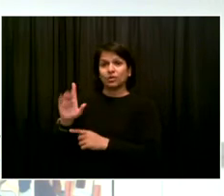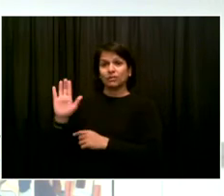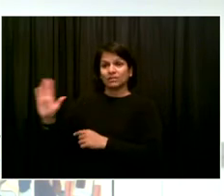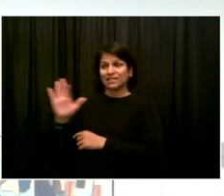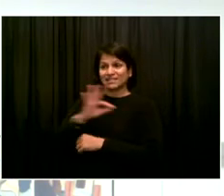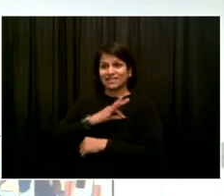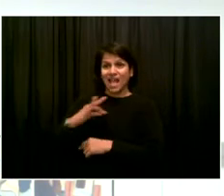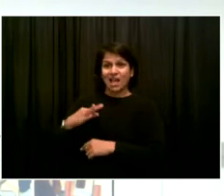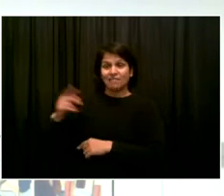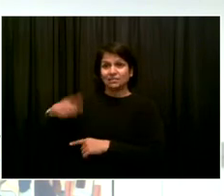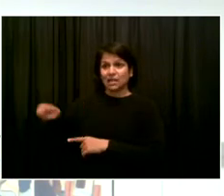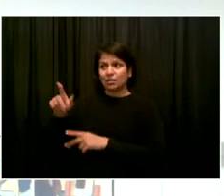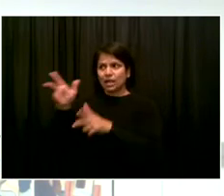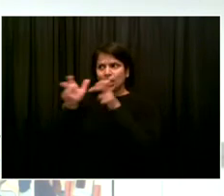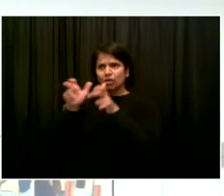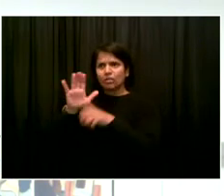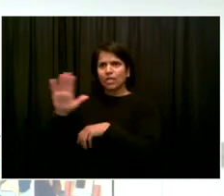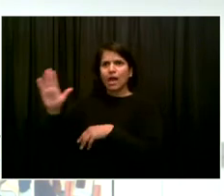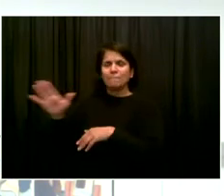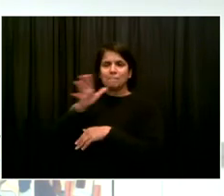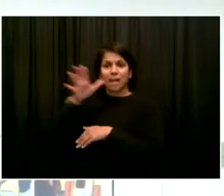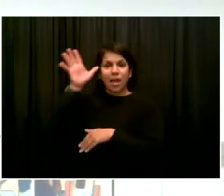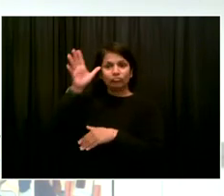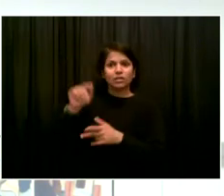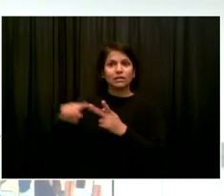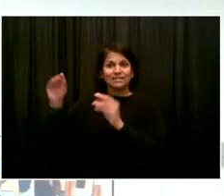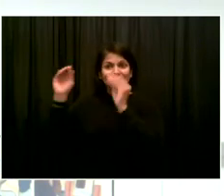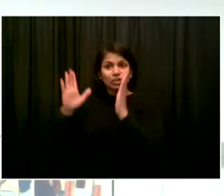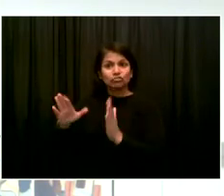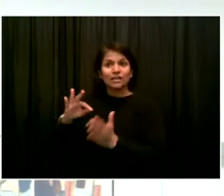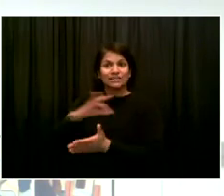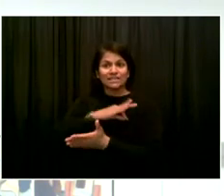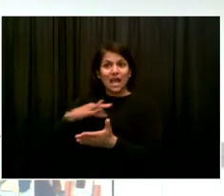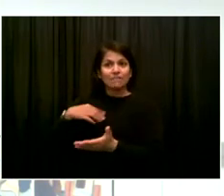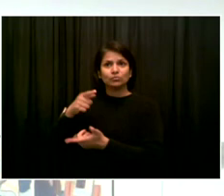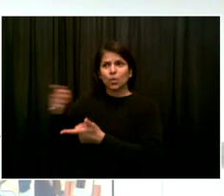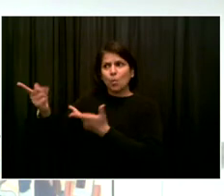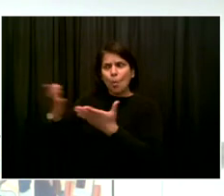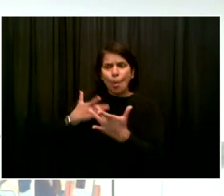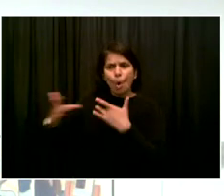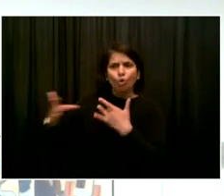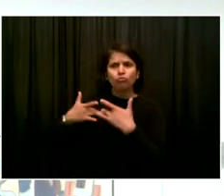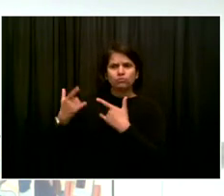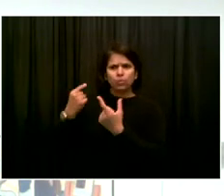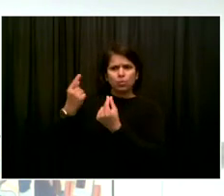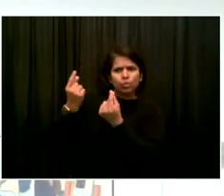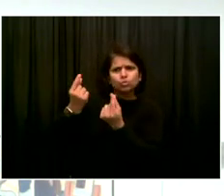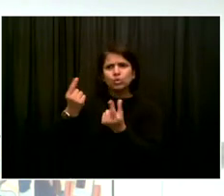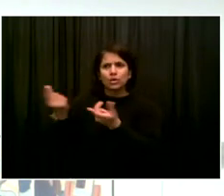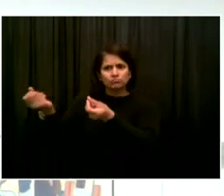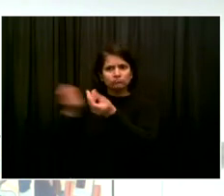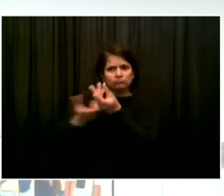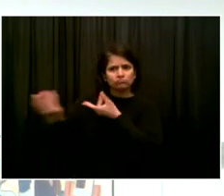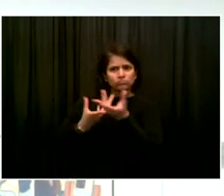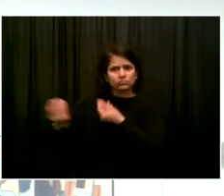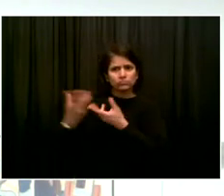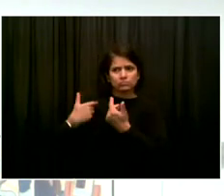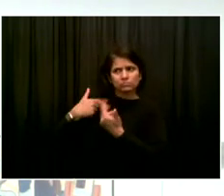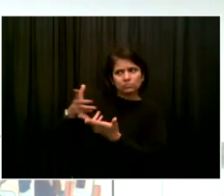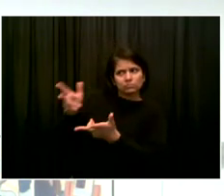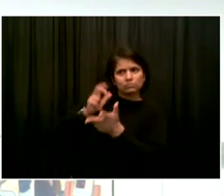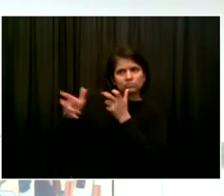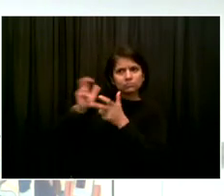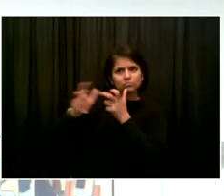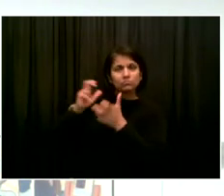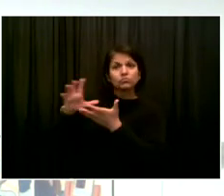parents in terms of wanting to ensure that there was a broader group of kids who were able to get tested. And so